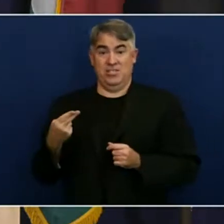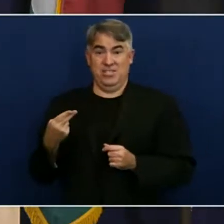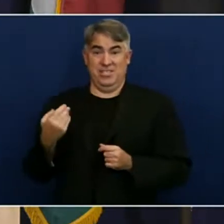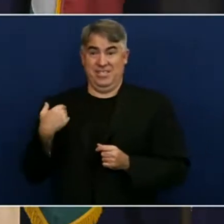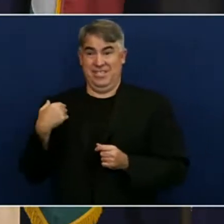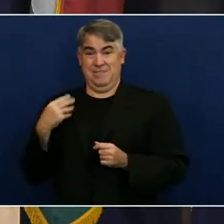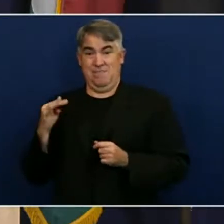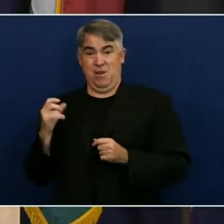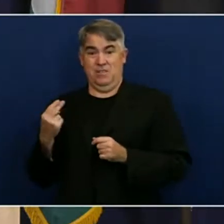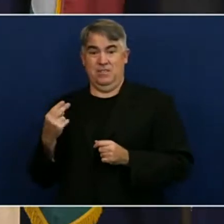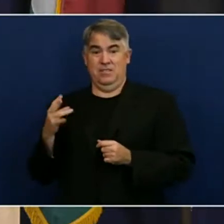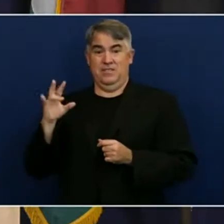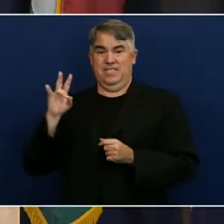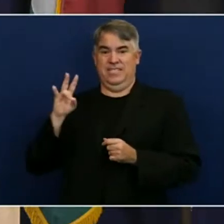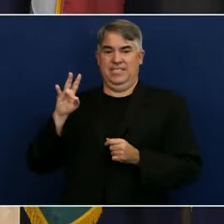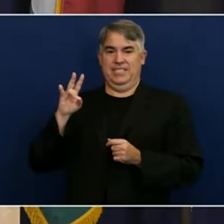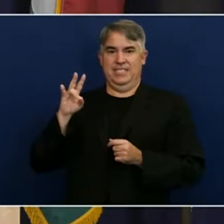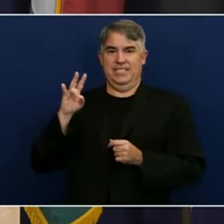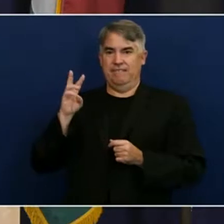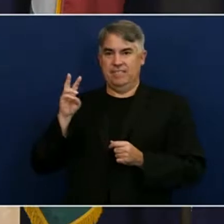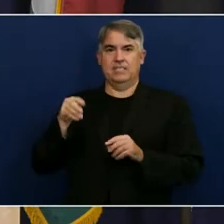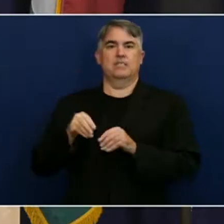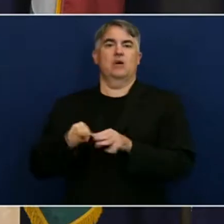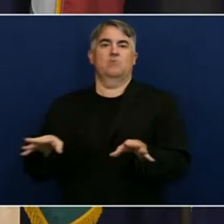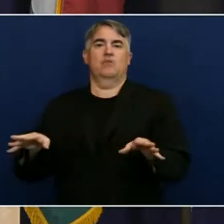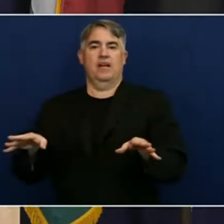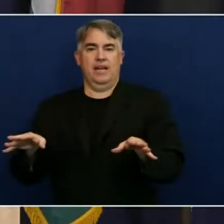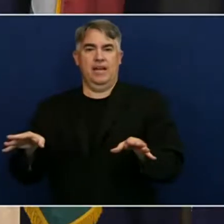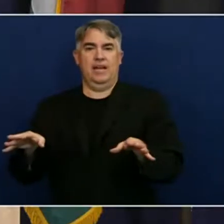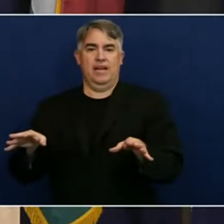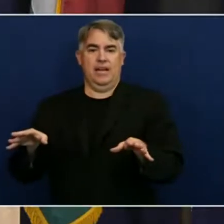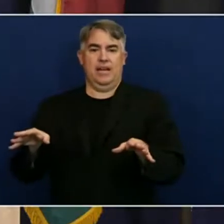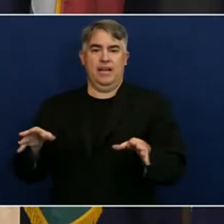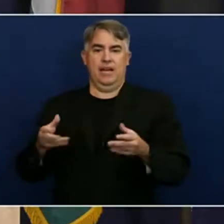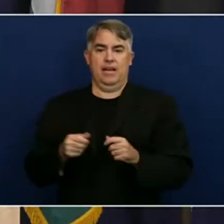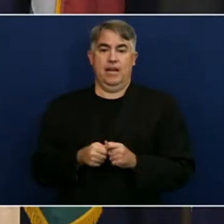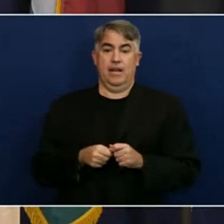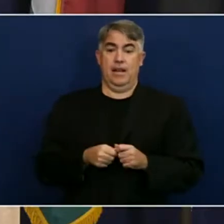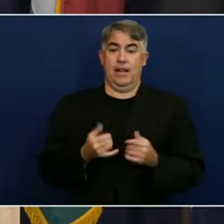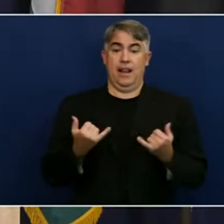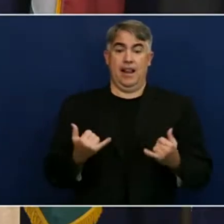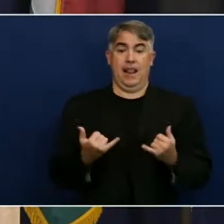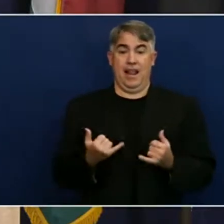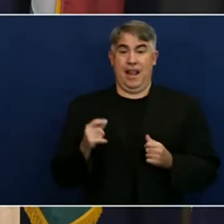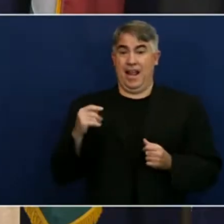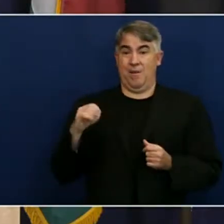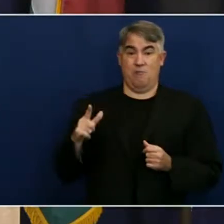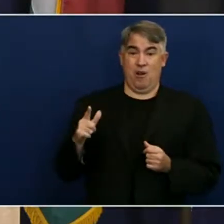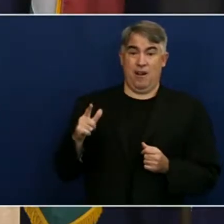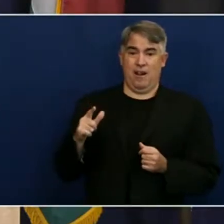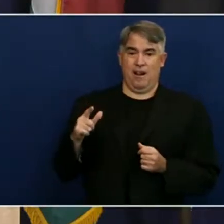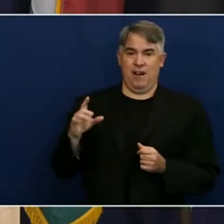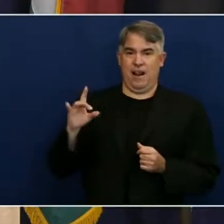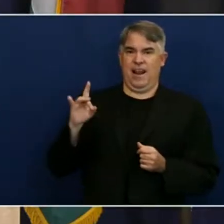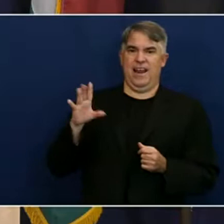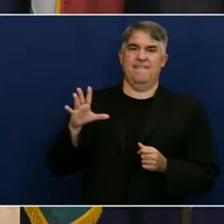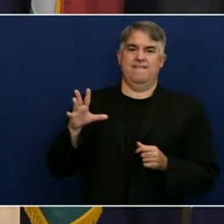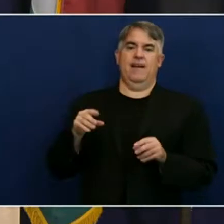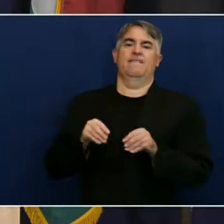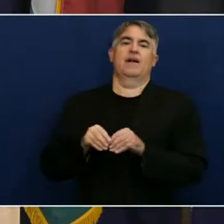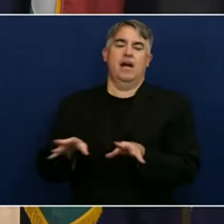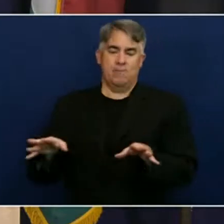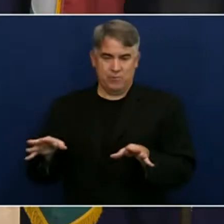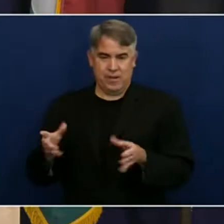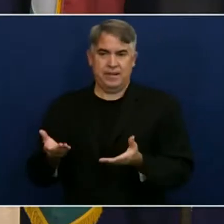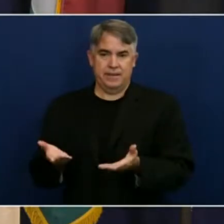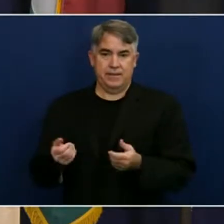76 outbreaks, resulting in 358 cases. And in April, 85 outbreaks, 432 cases.